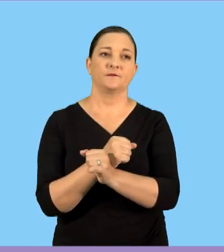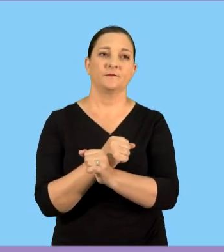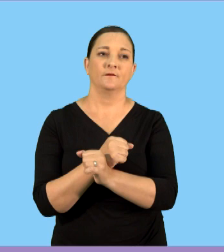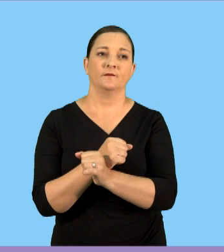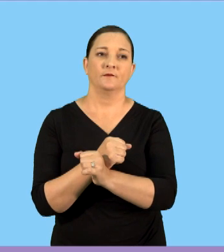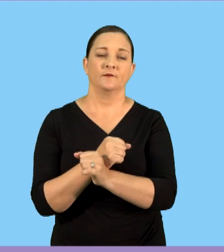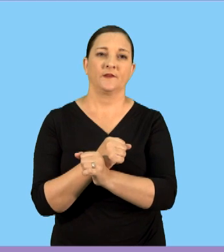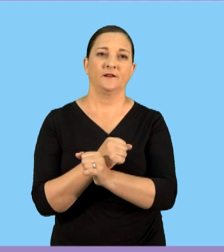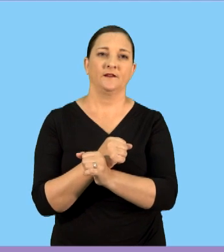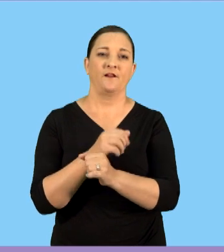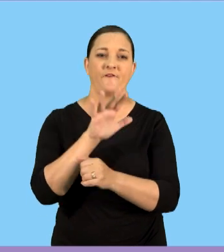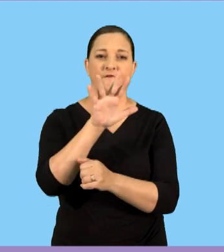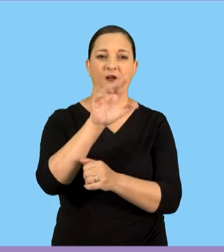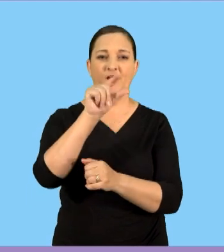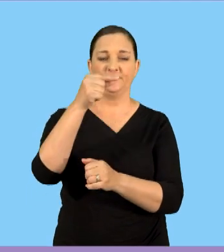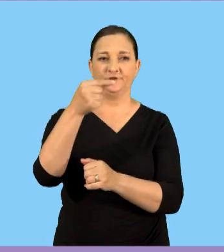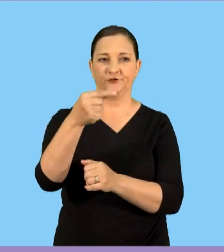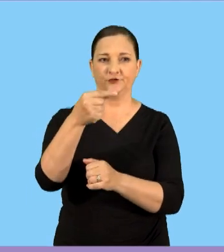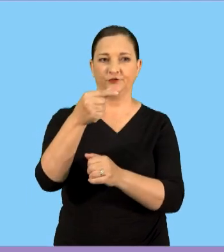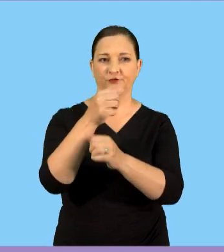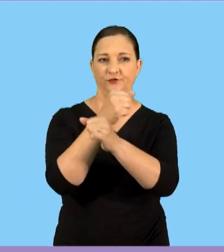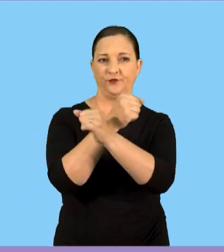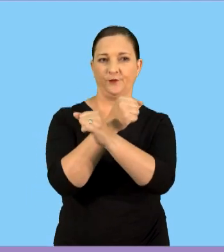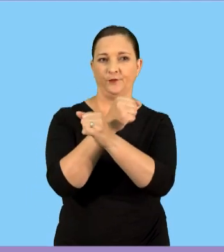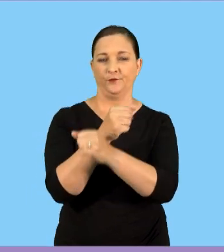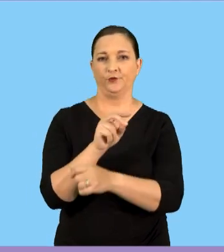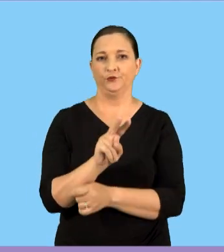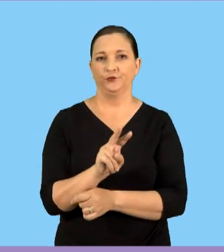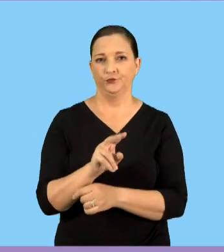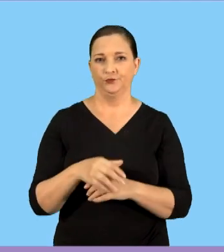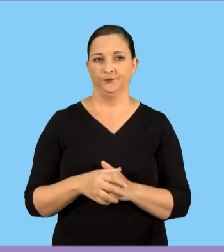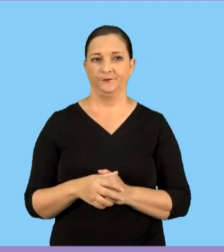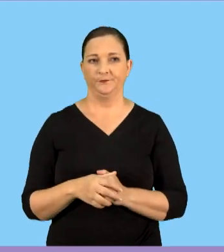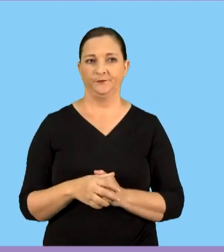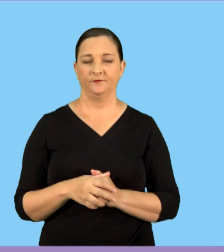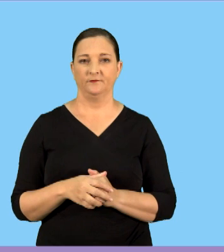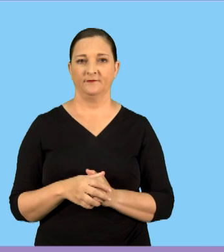5g divided by 2. Or now we have 5/2.